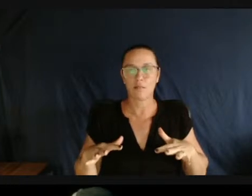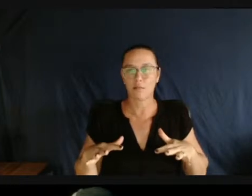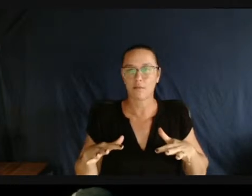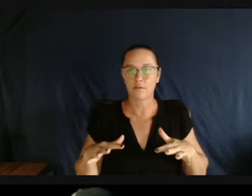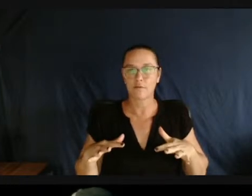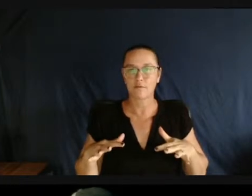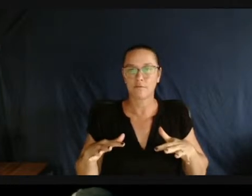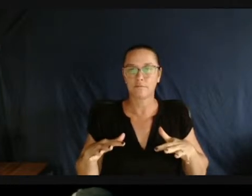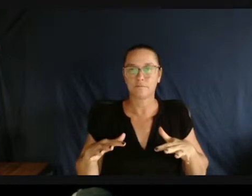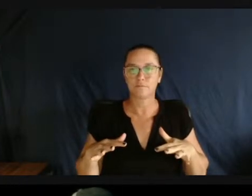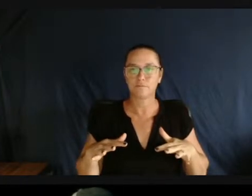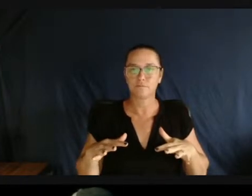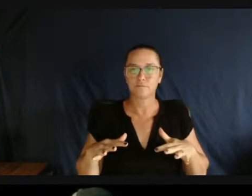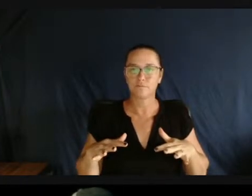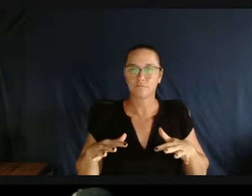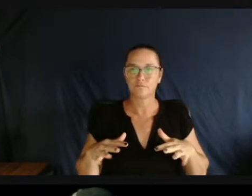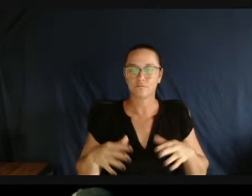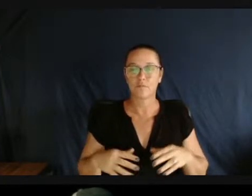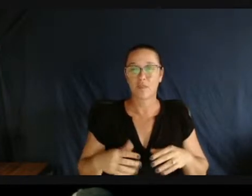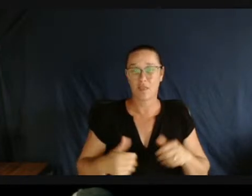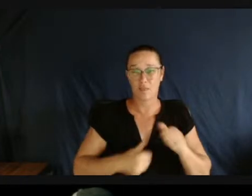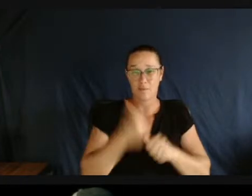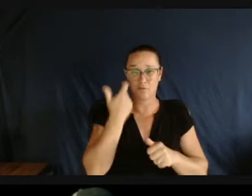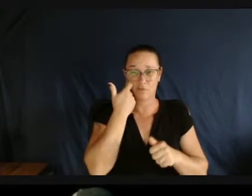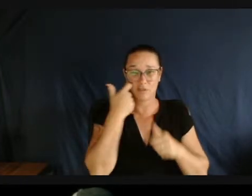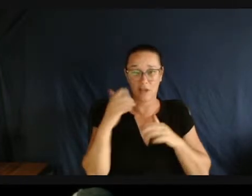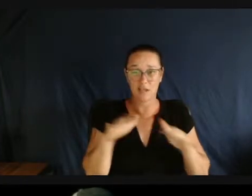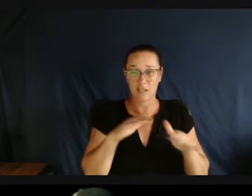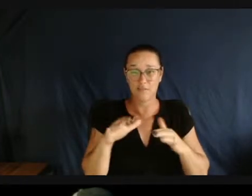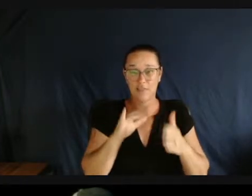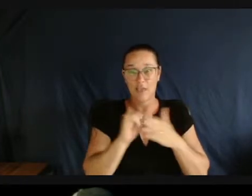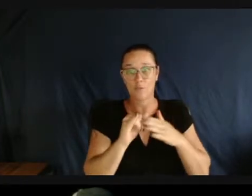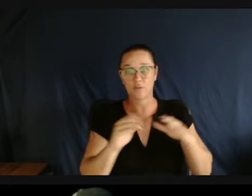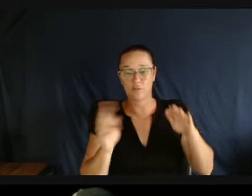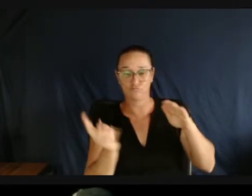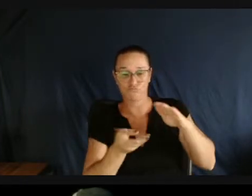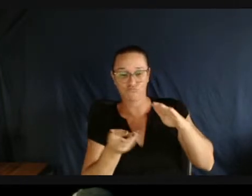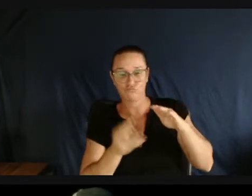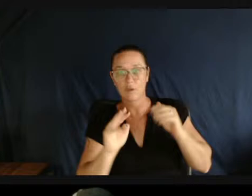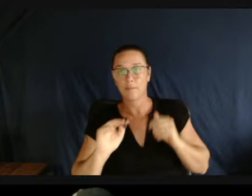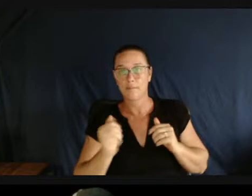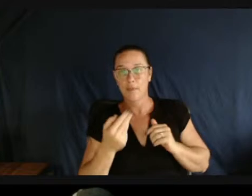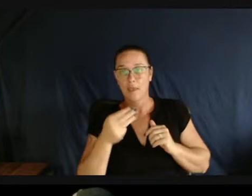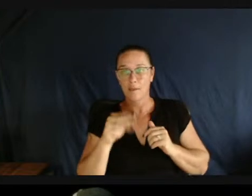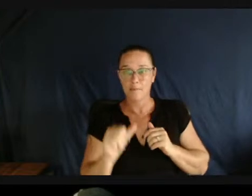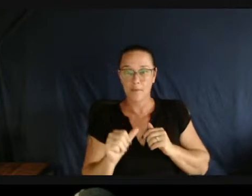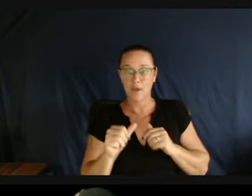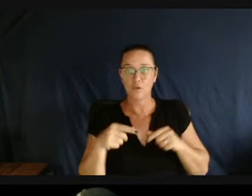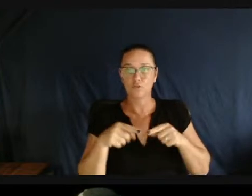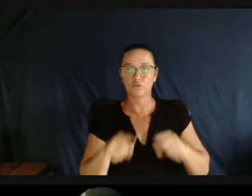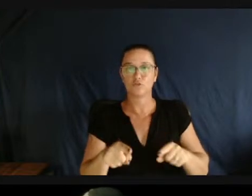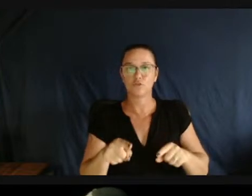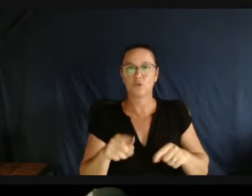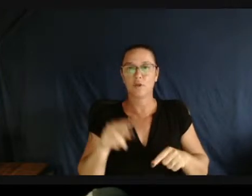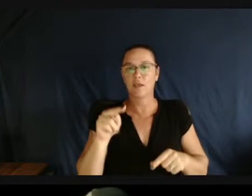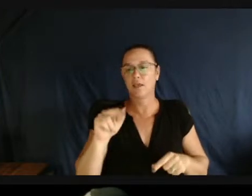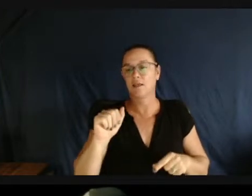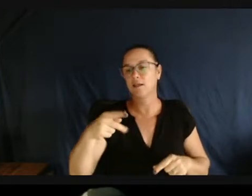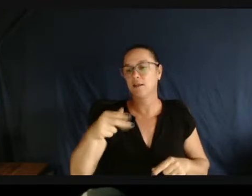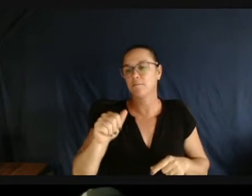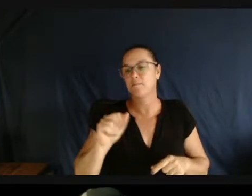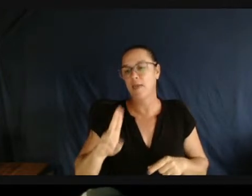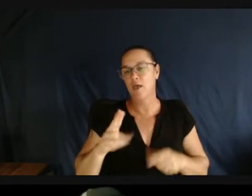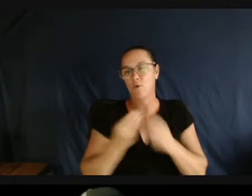following the most recent activity, which was the injection of magma during the Nepal eruption, the build up to the Nepal